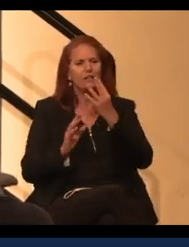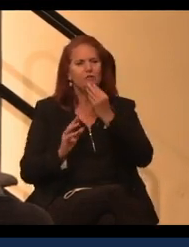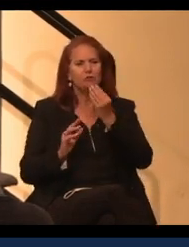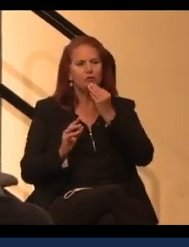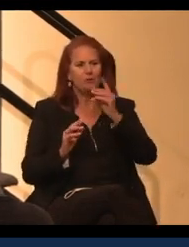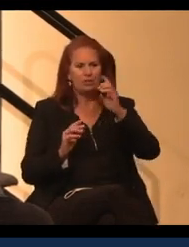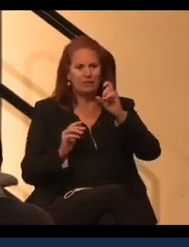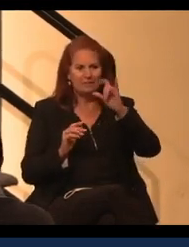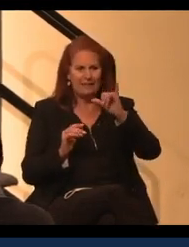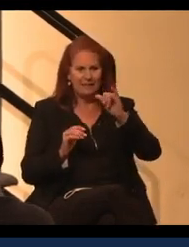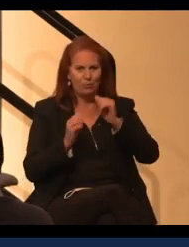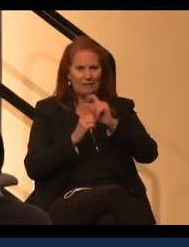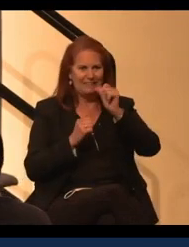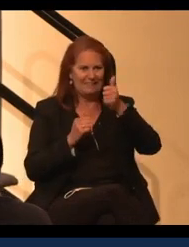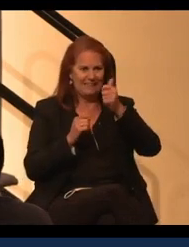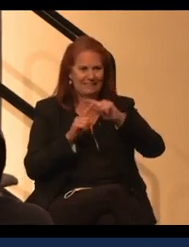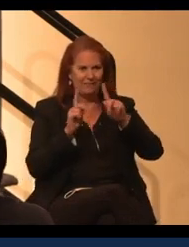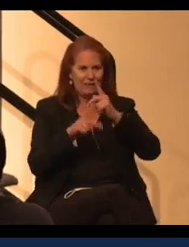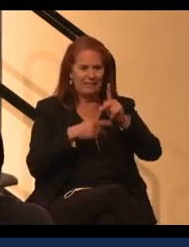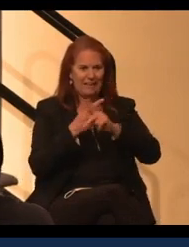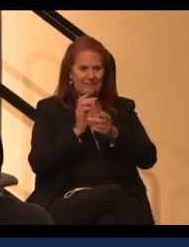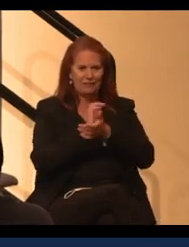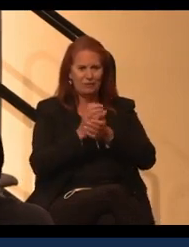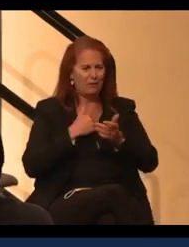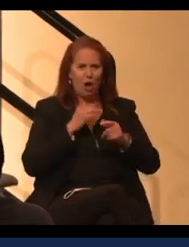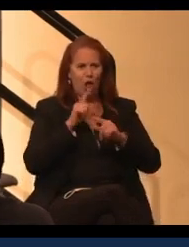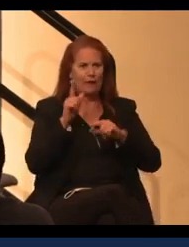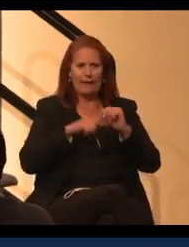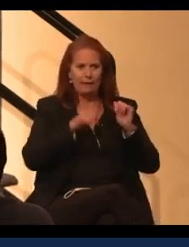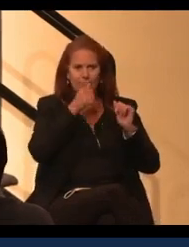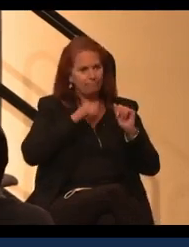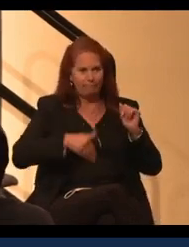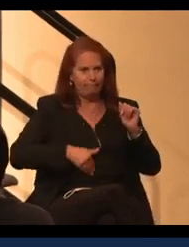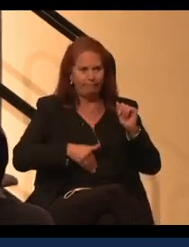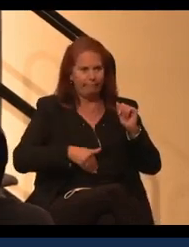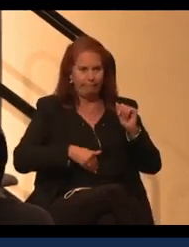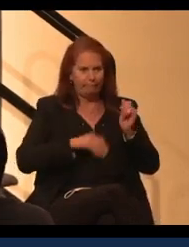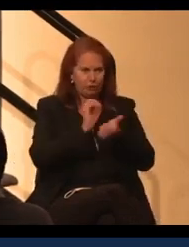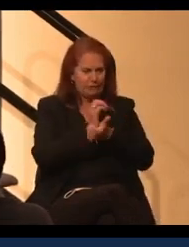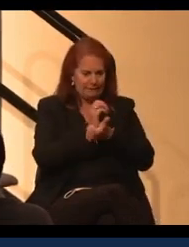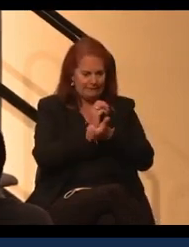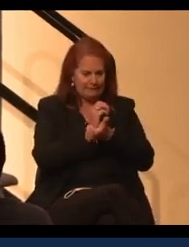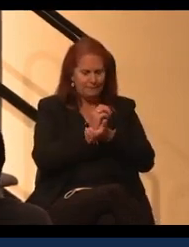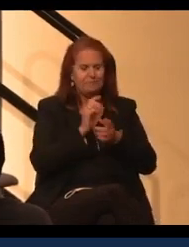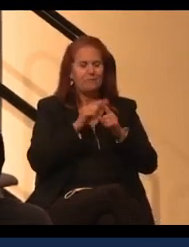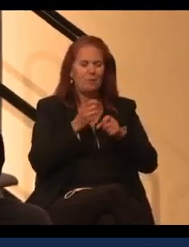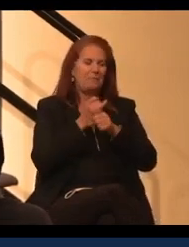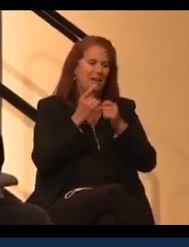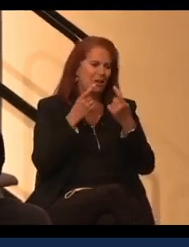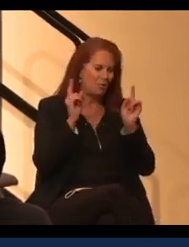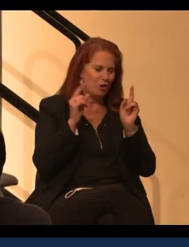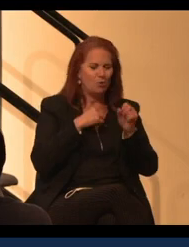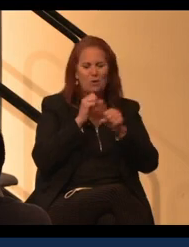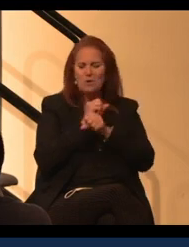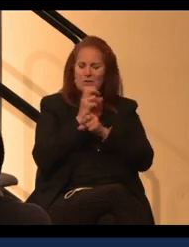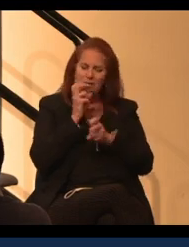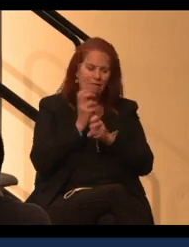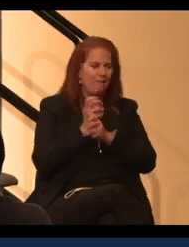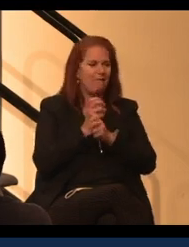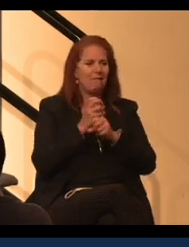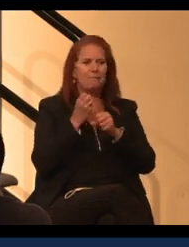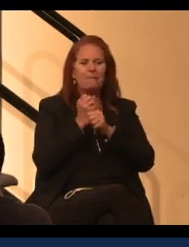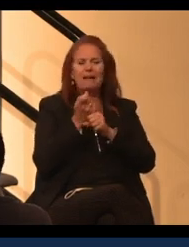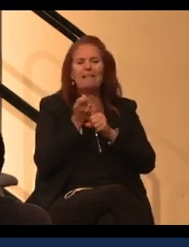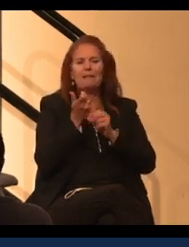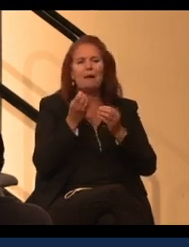deli with 10 different kinds of cheese, when we're all lactose intolerant, right? It's like, but again, we made it work. We hustled and was able to even make a